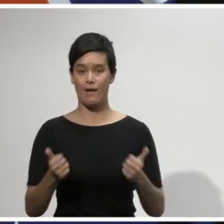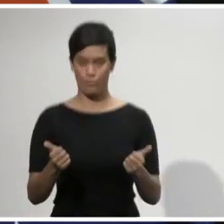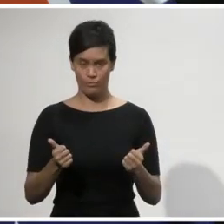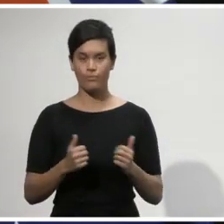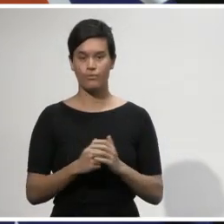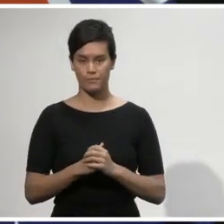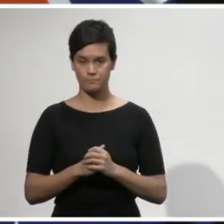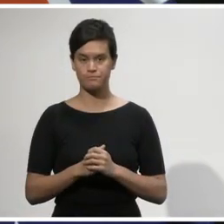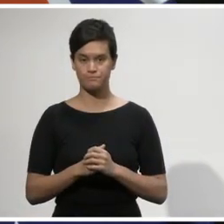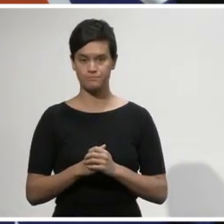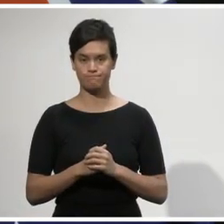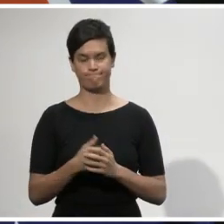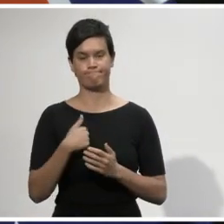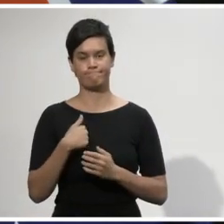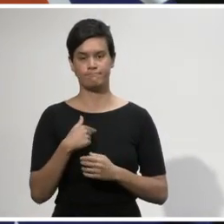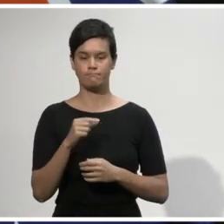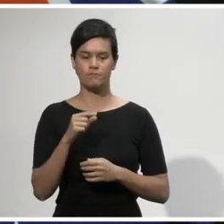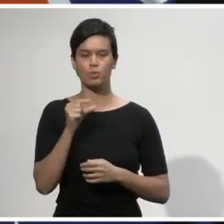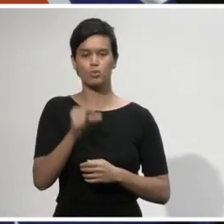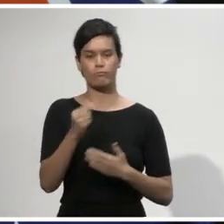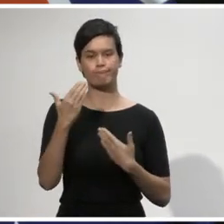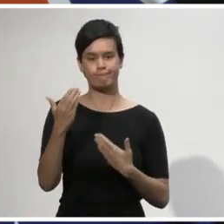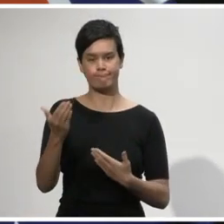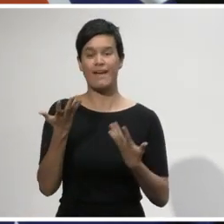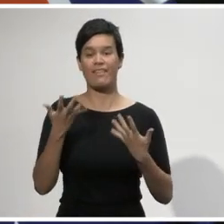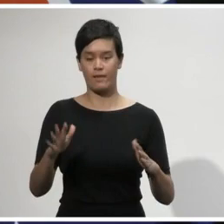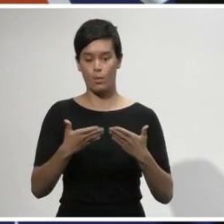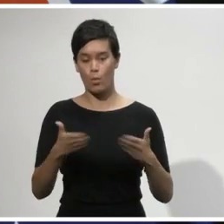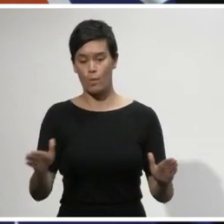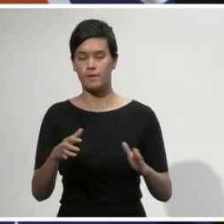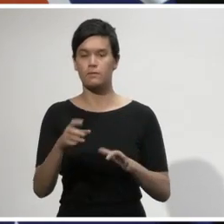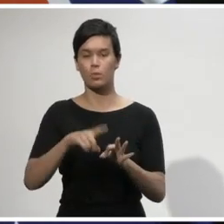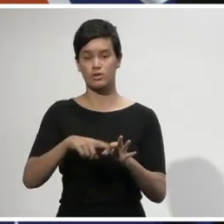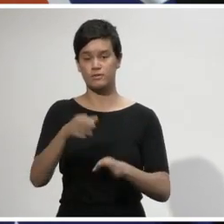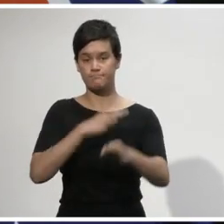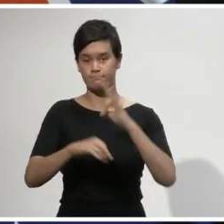got a short prepared statement and then I'm happy to take some questions afterwards.